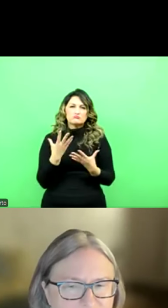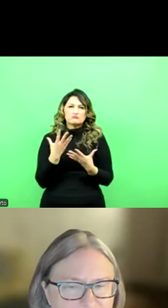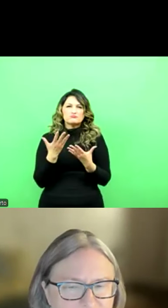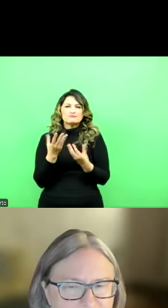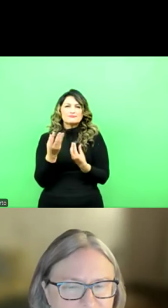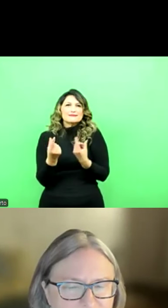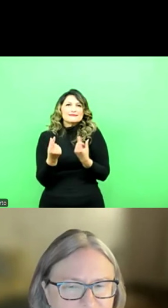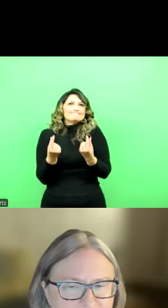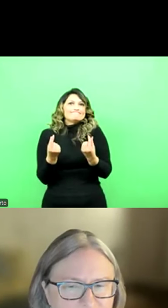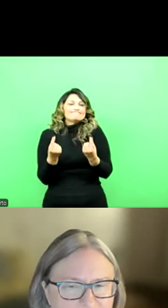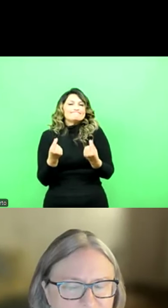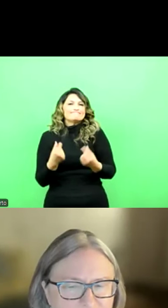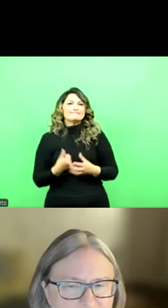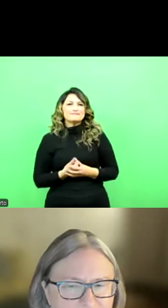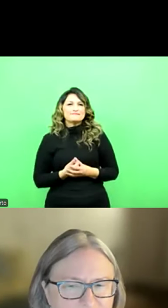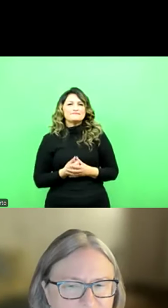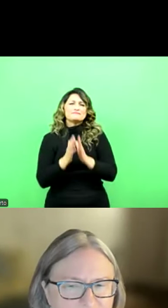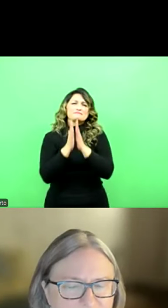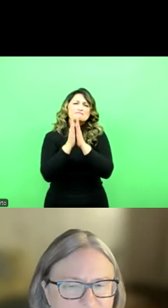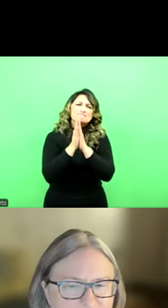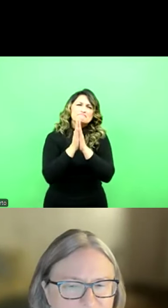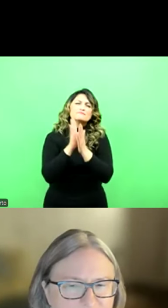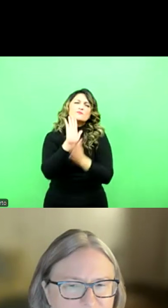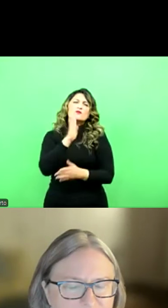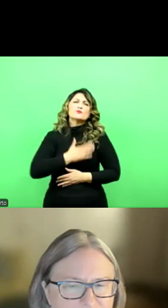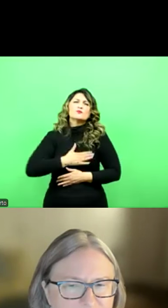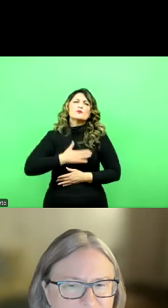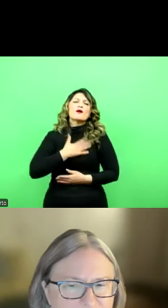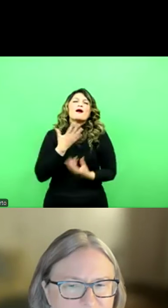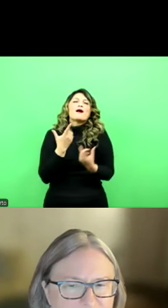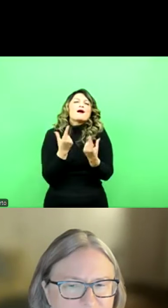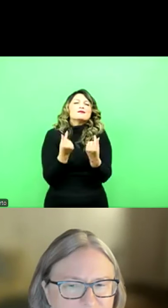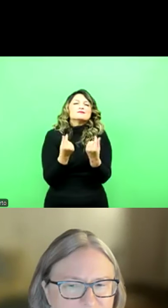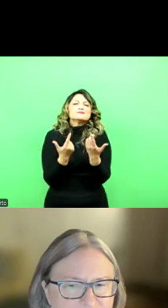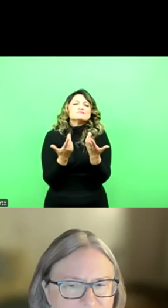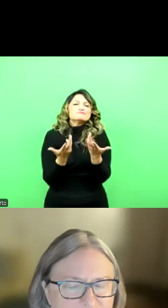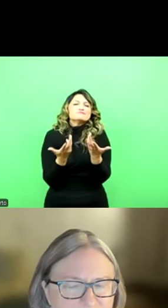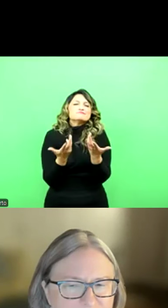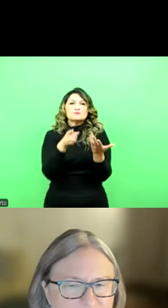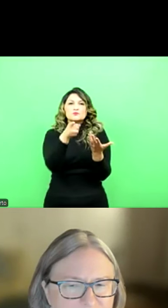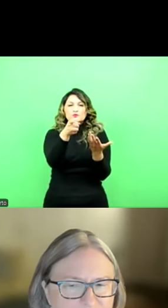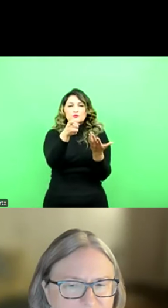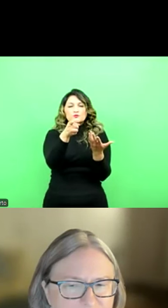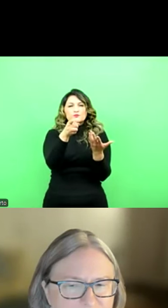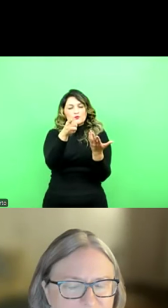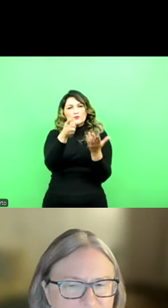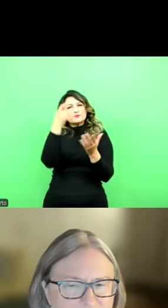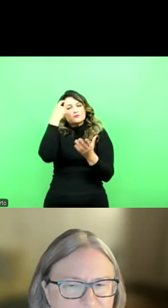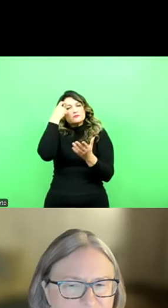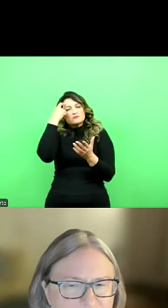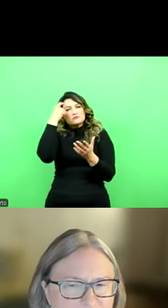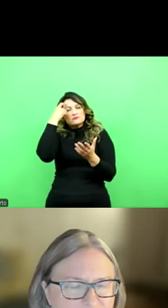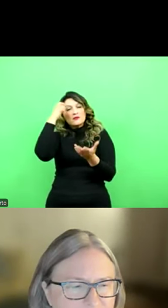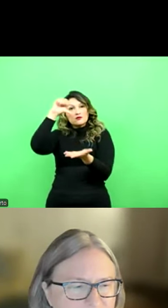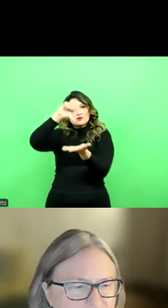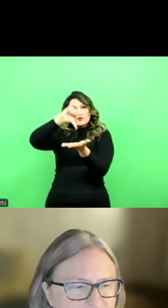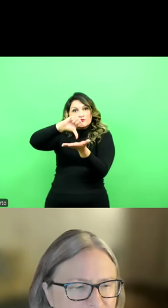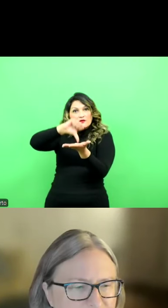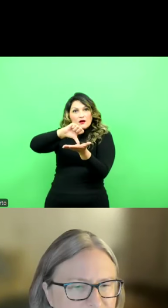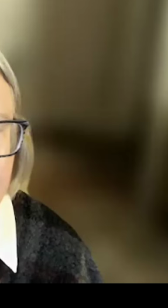you consider that could be implemented to improve the inclusion of other persons in emergency and disaster planning.